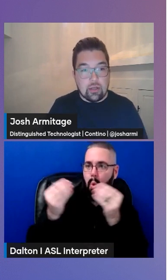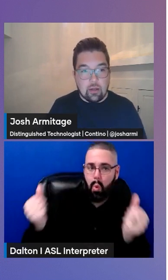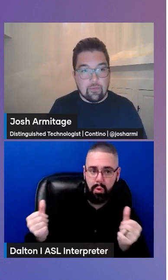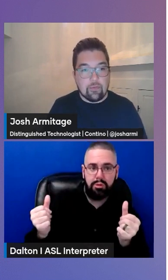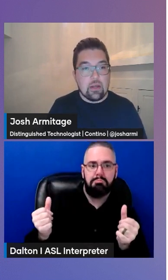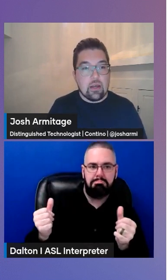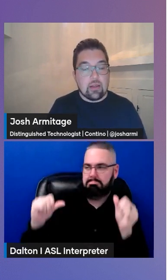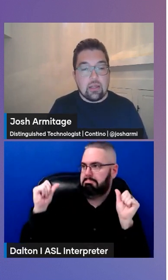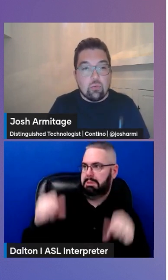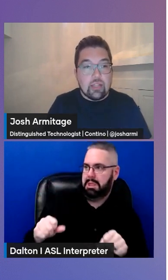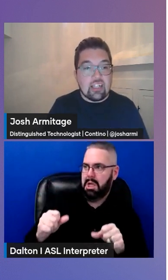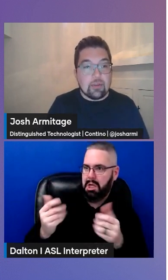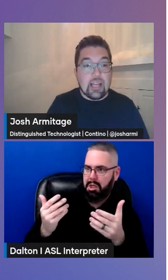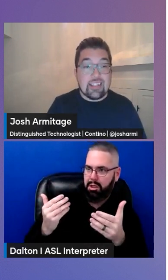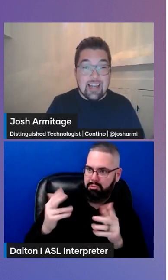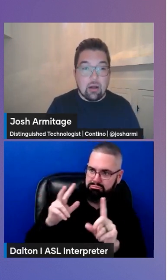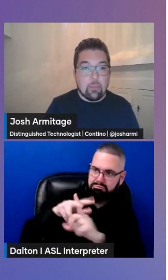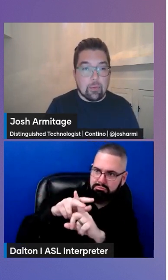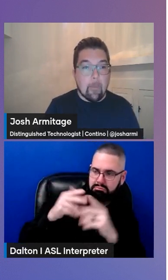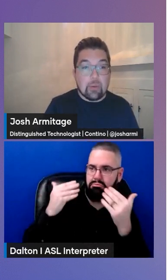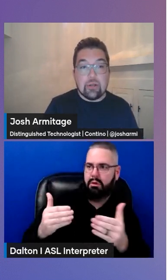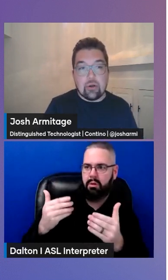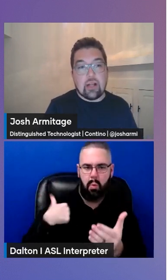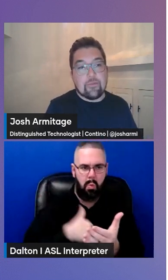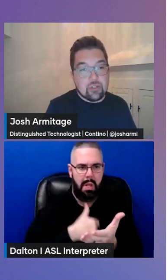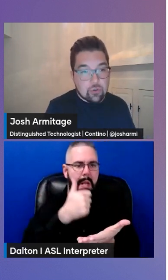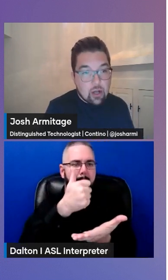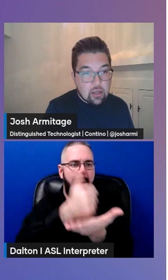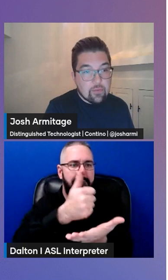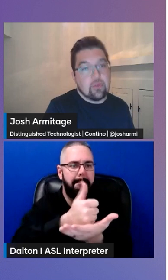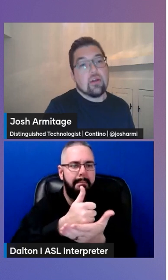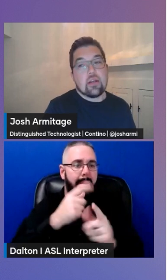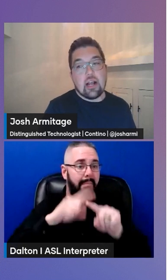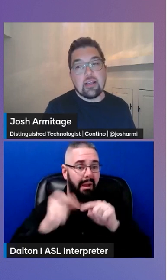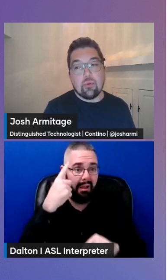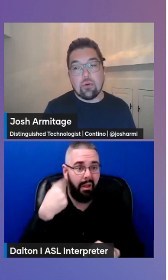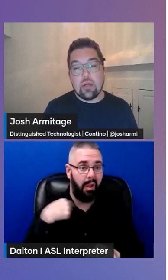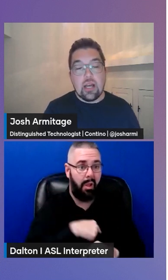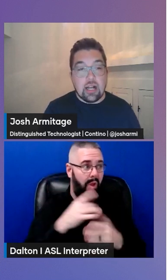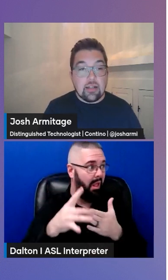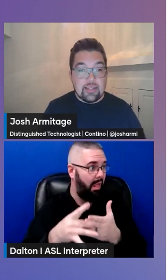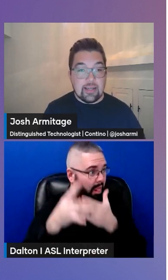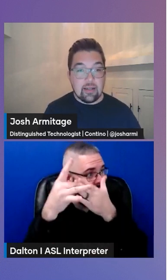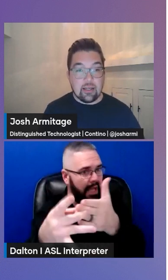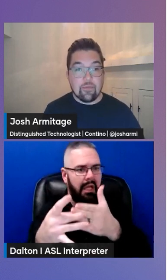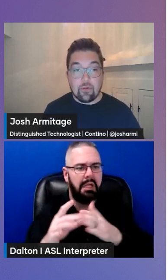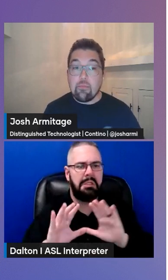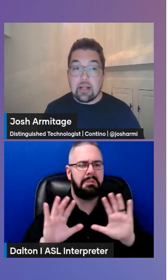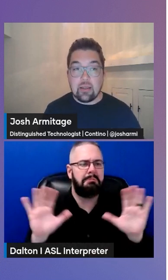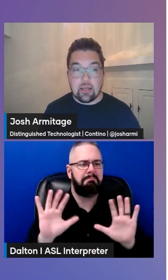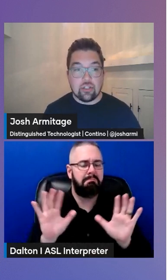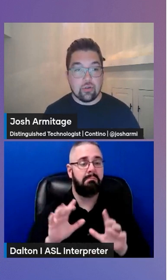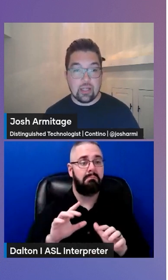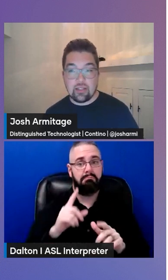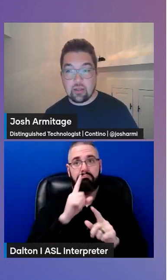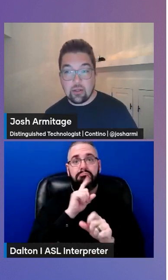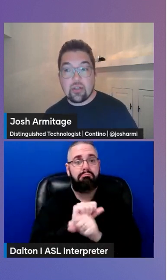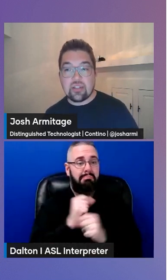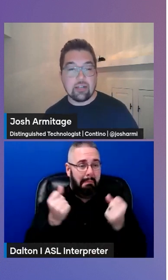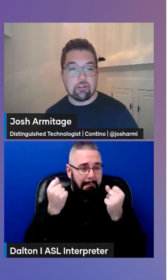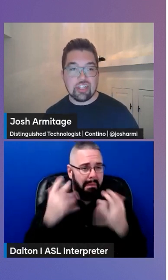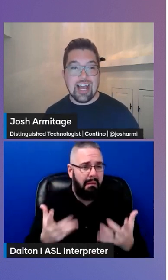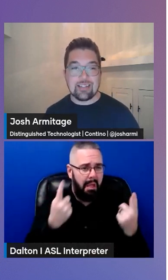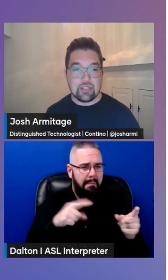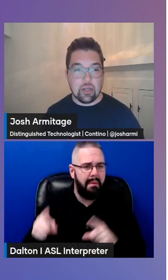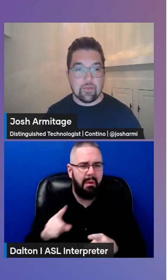mature enough that will need to be there to help, but we don't have to drive anymore. And ideally, from many things, you hit this third